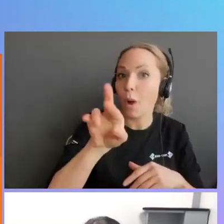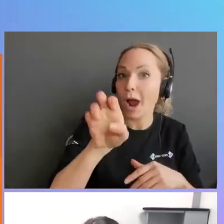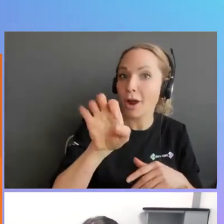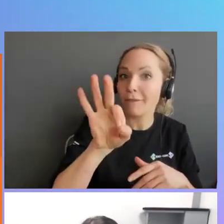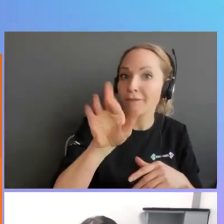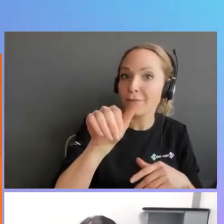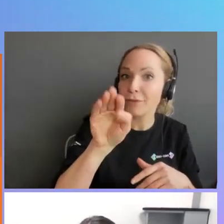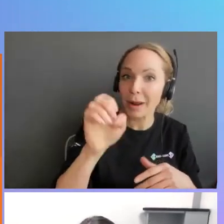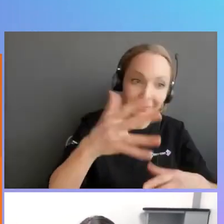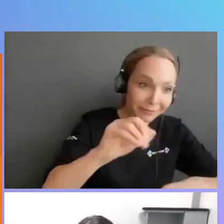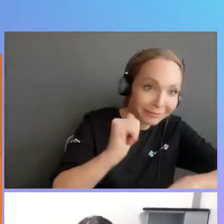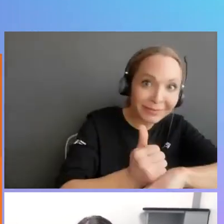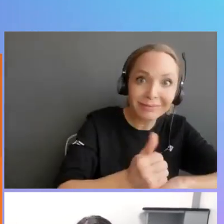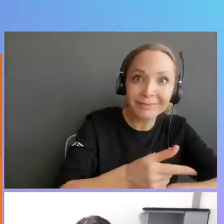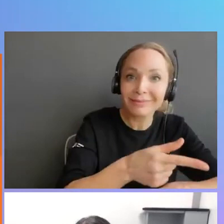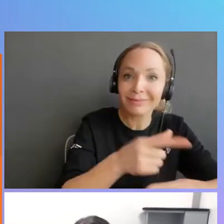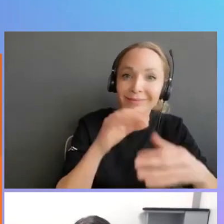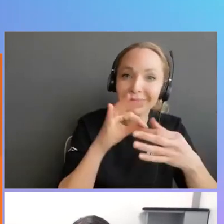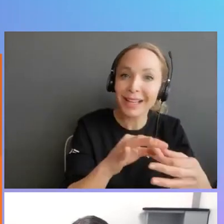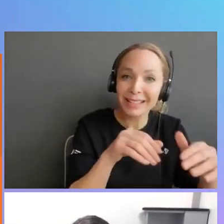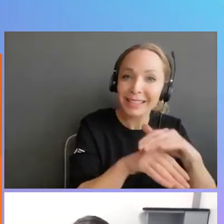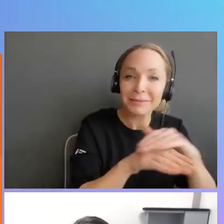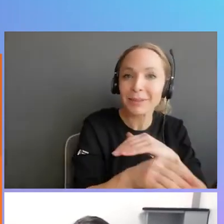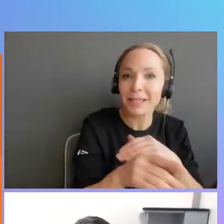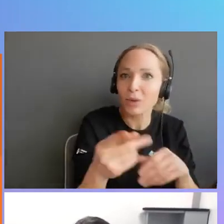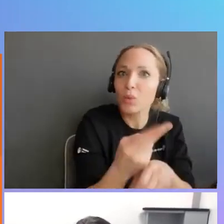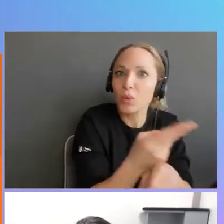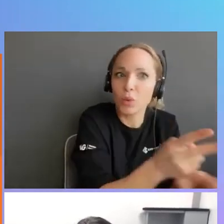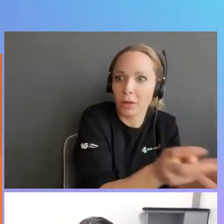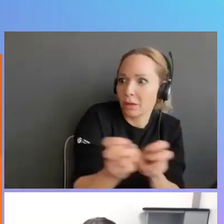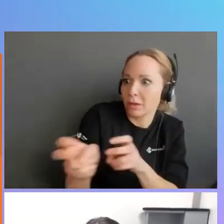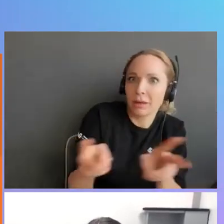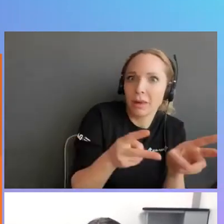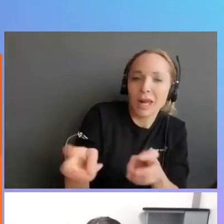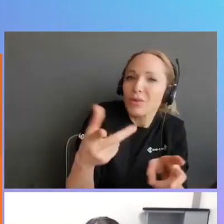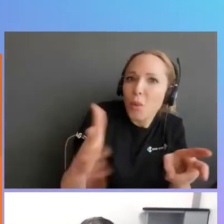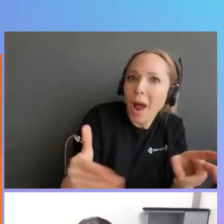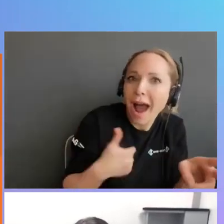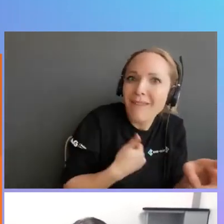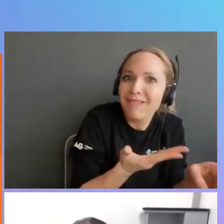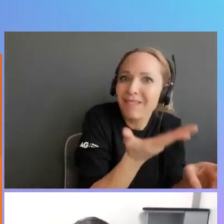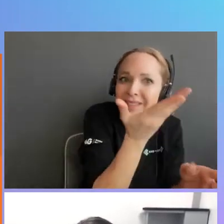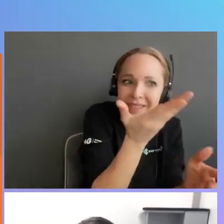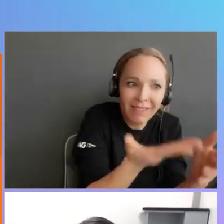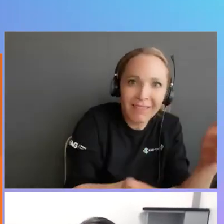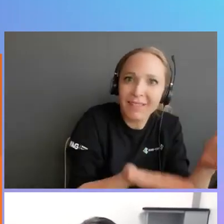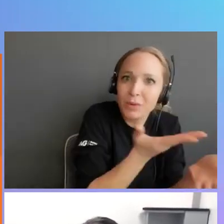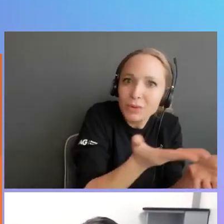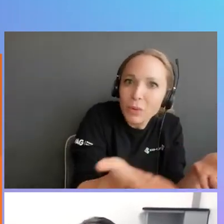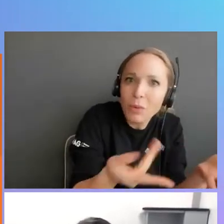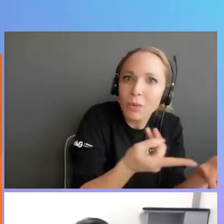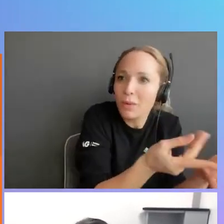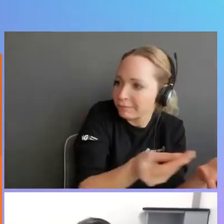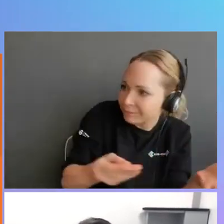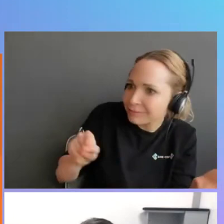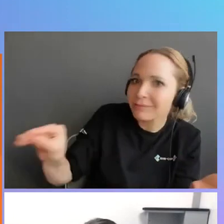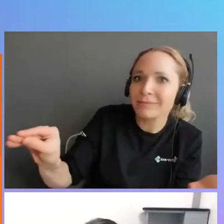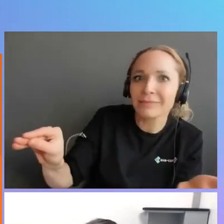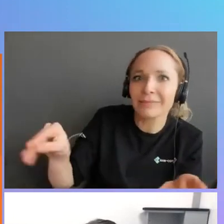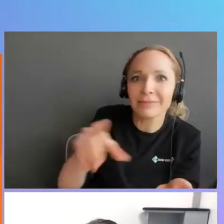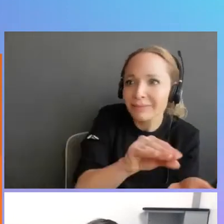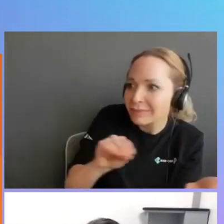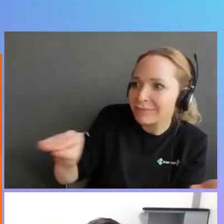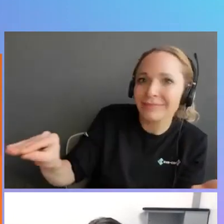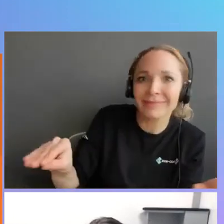And that's tying it back to those concrete things that are already being practiced. Identify where accessibility is already